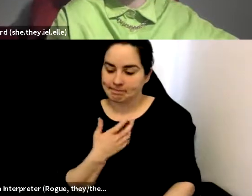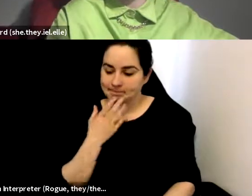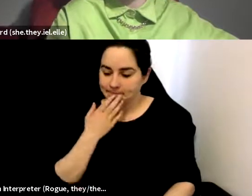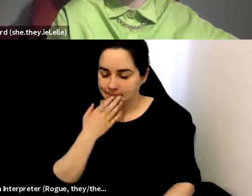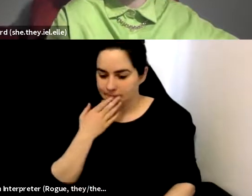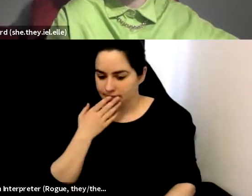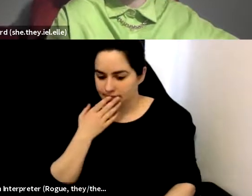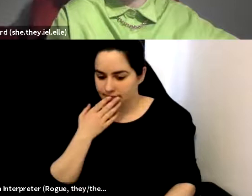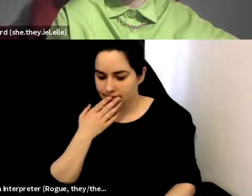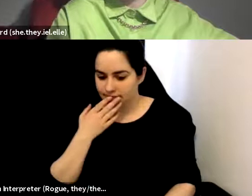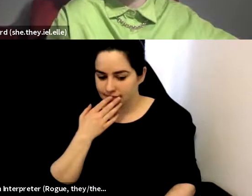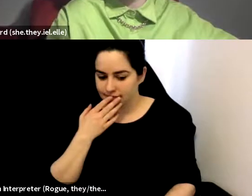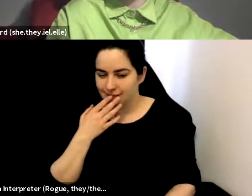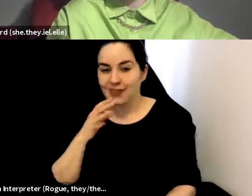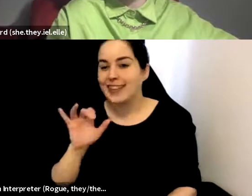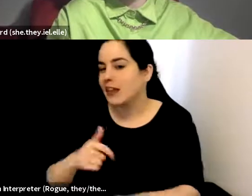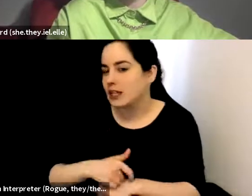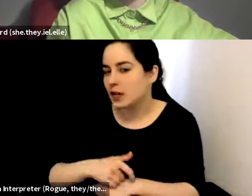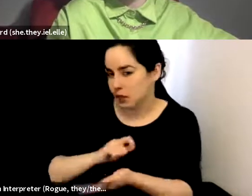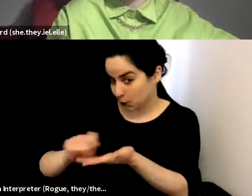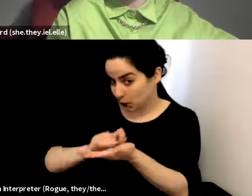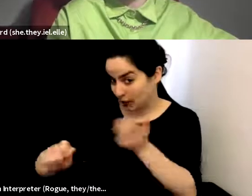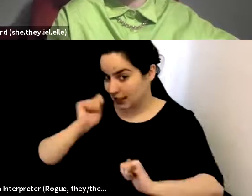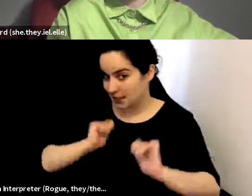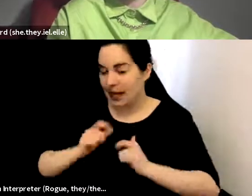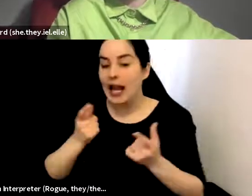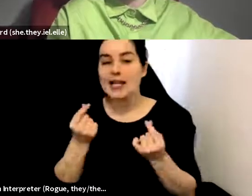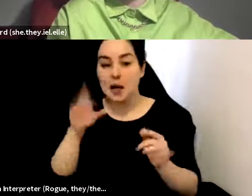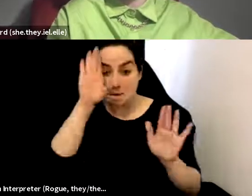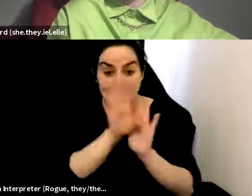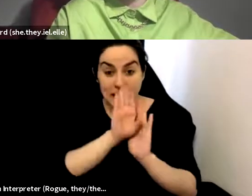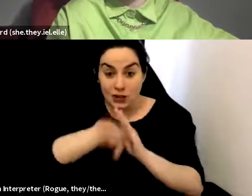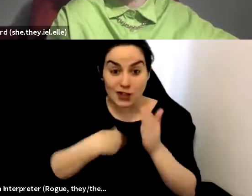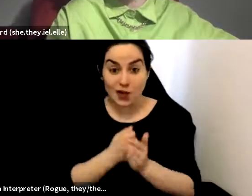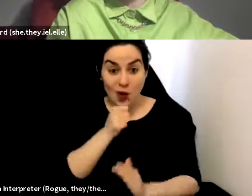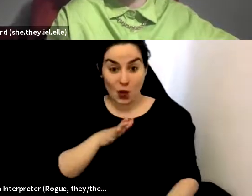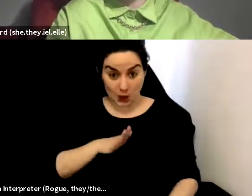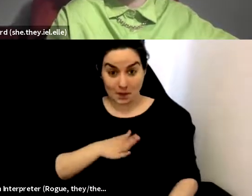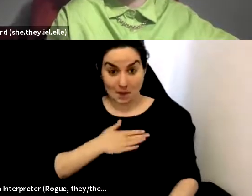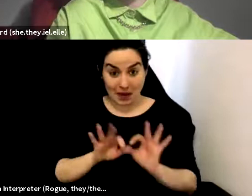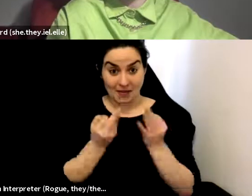when I wrote that play, I had pictures up of all the women in my family. And I physically presenced them